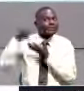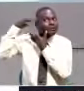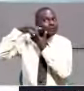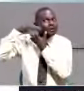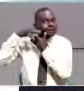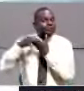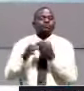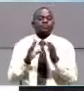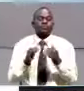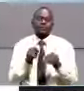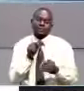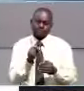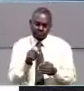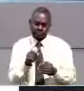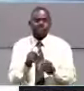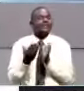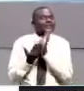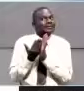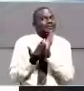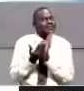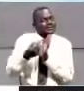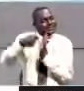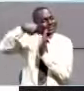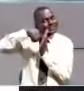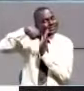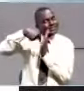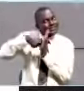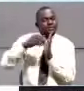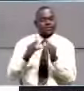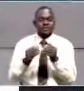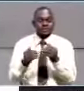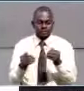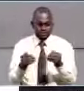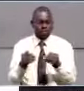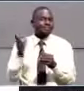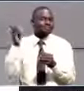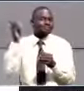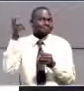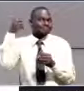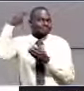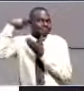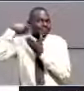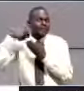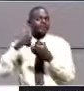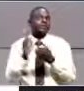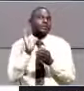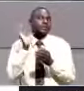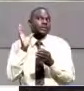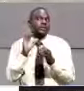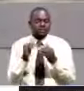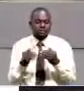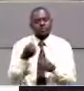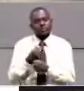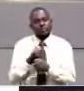is an electronic device surgically placed under the scalp with an electrode inserted in the inner ear. The cochlear implant